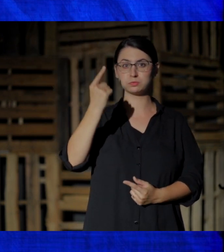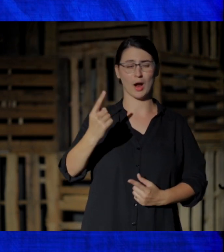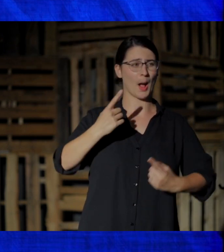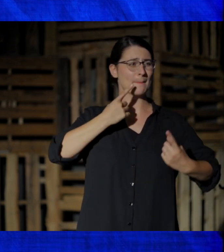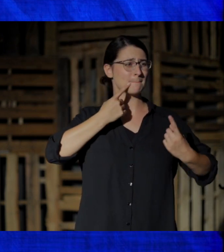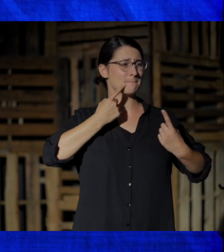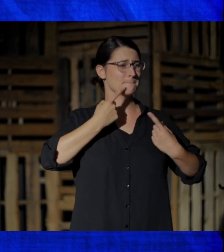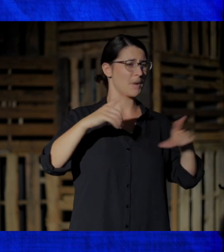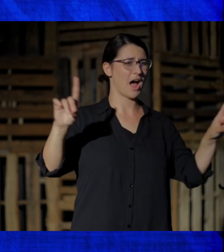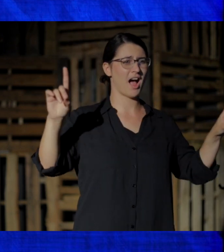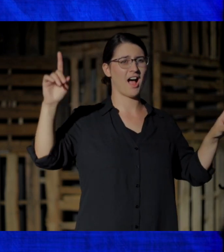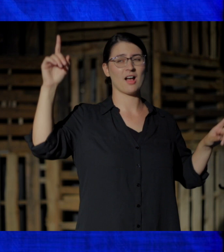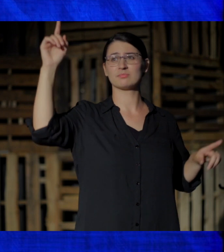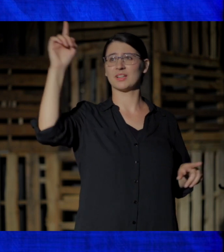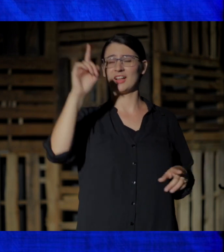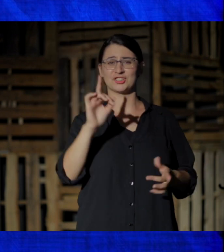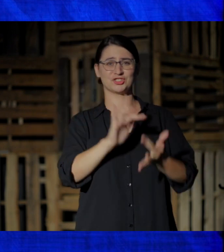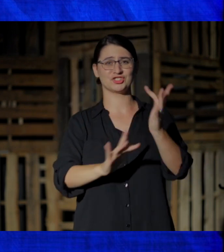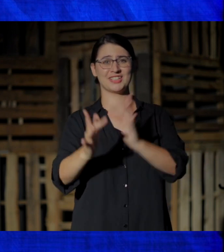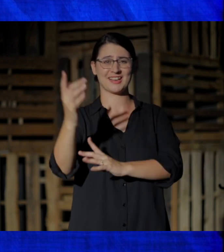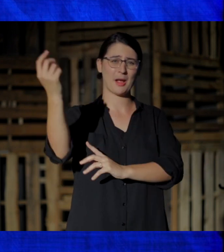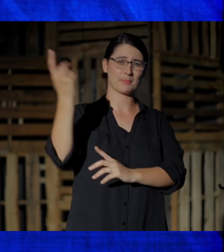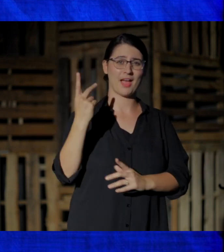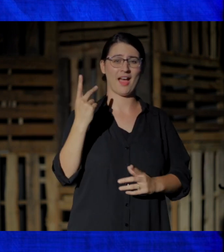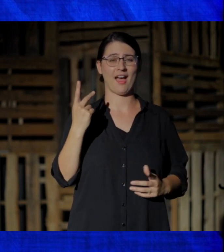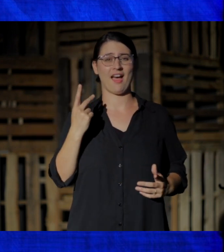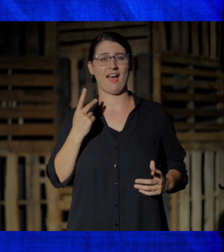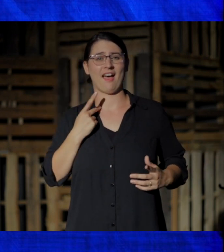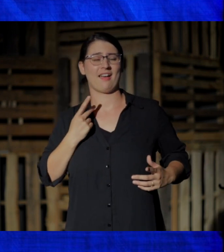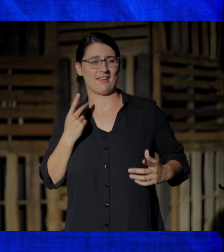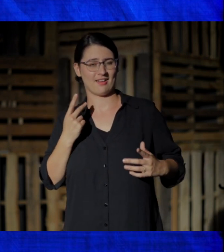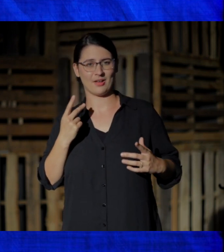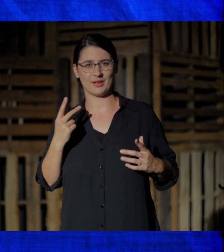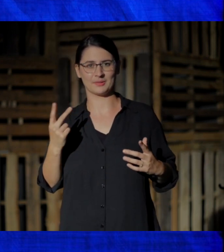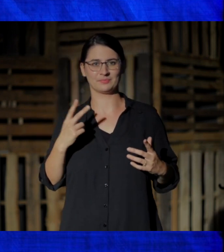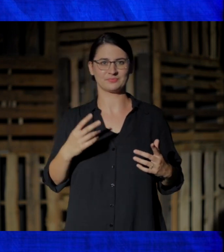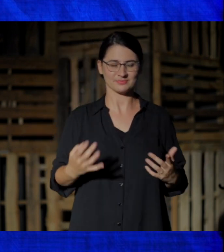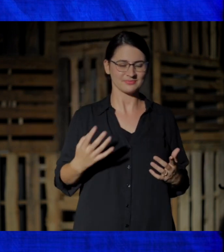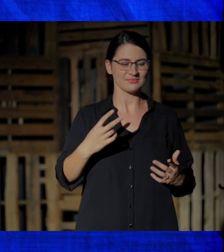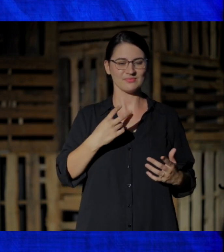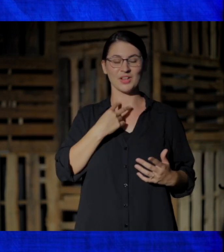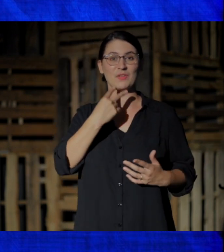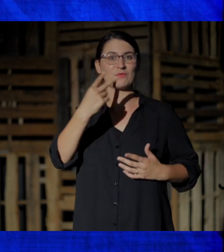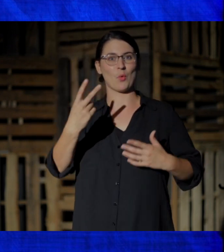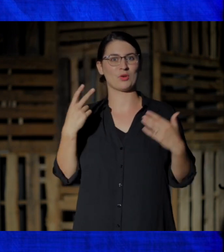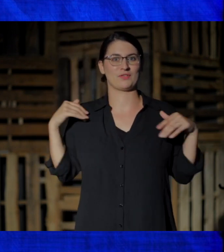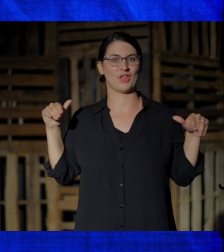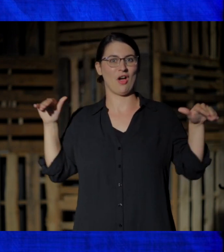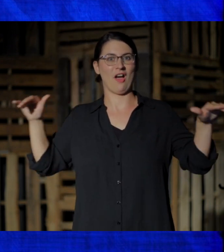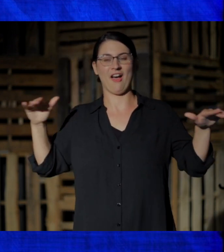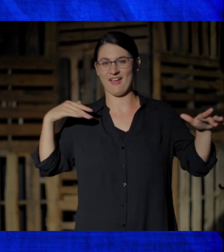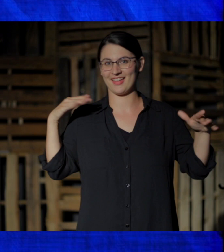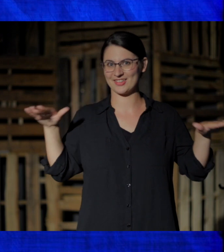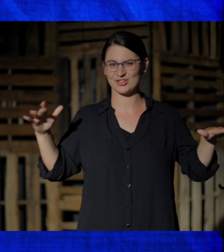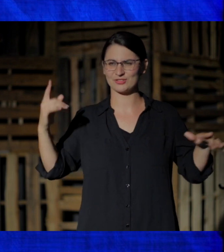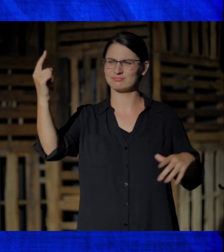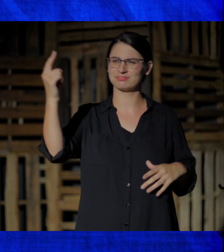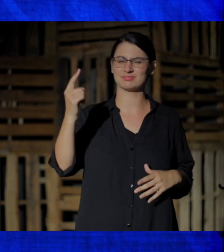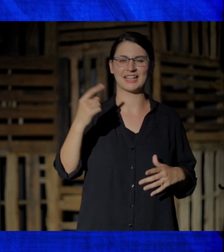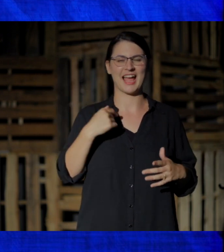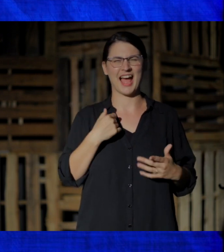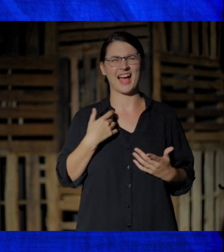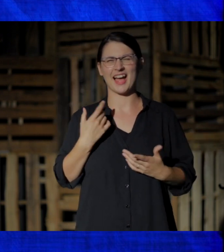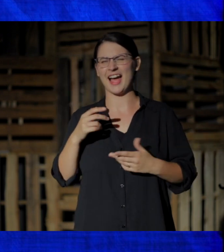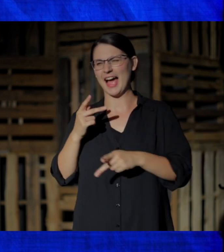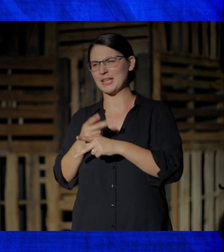of a command, with the voice of an archangel, I keep wanting to say arch. I've been in Gaston County 18 years. I should have an excuse, all right? The voice of an